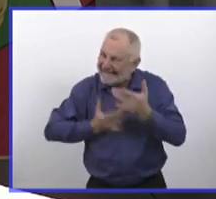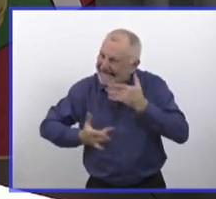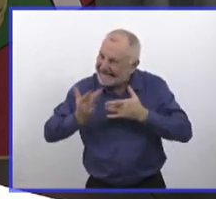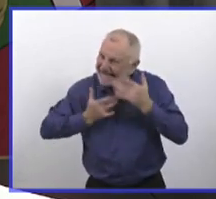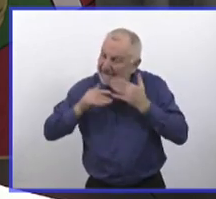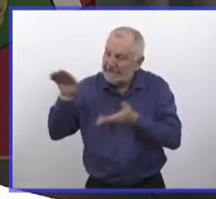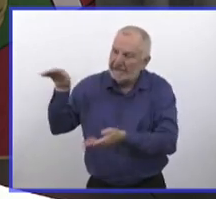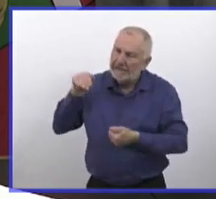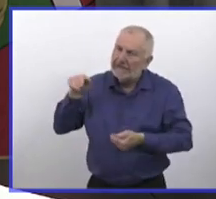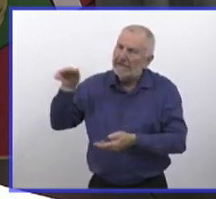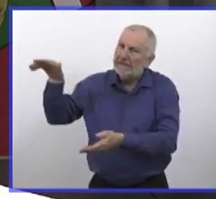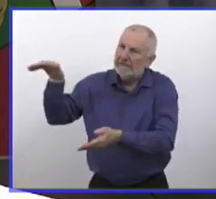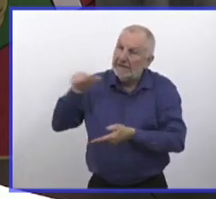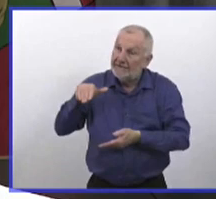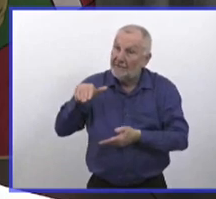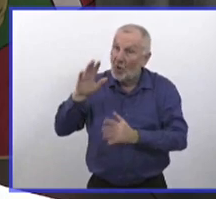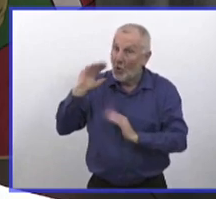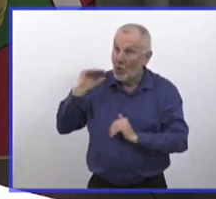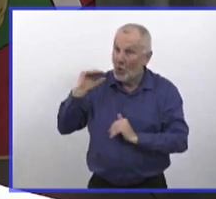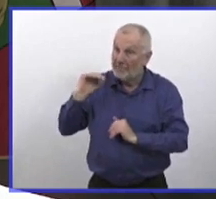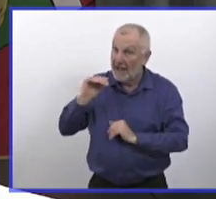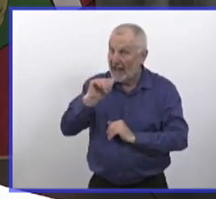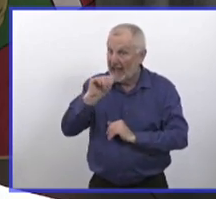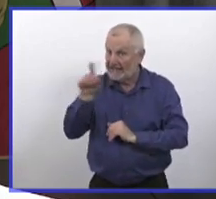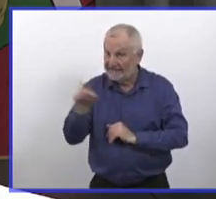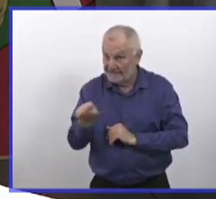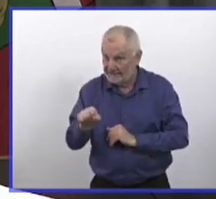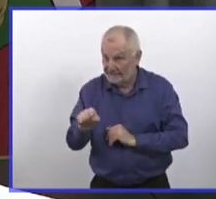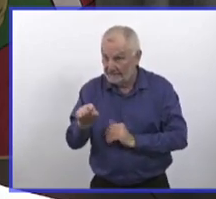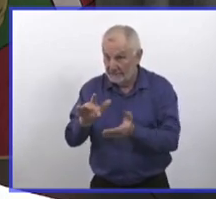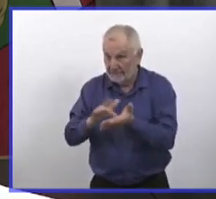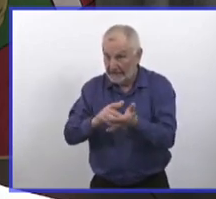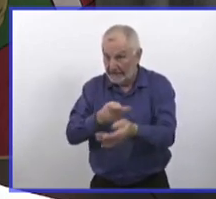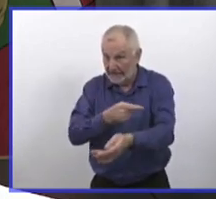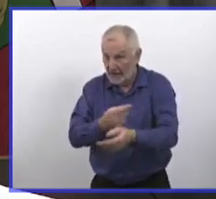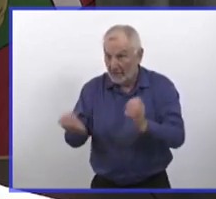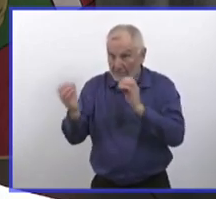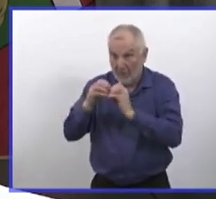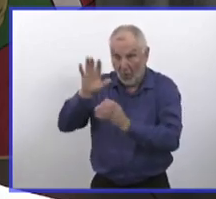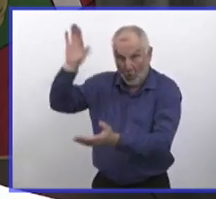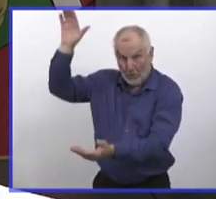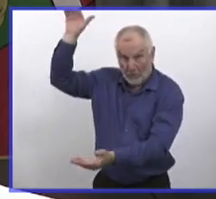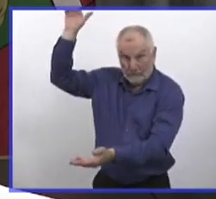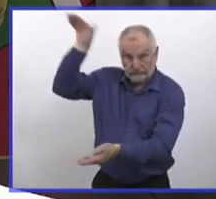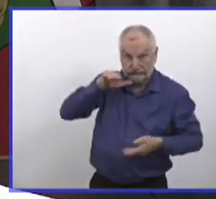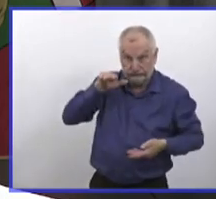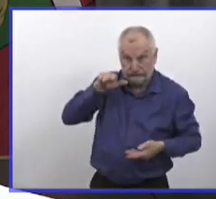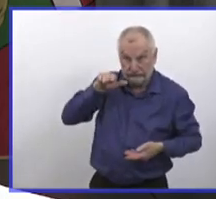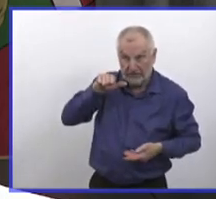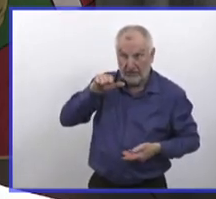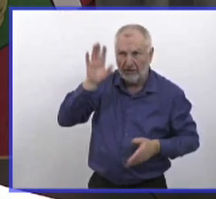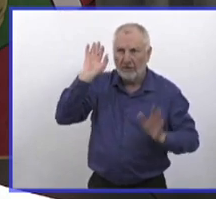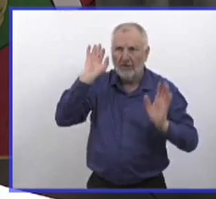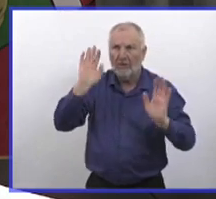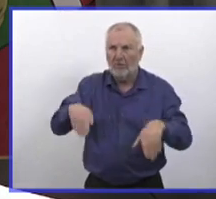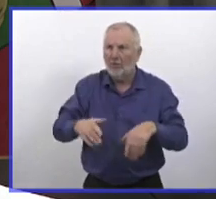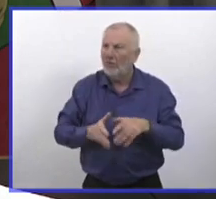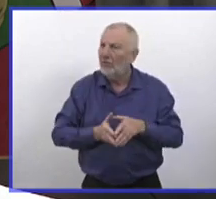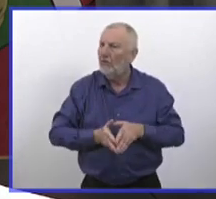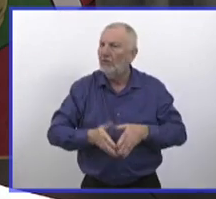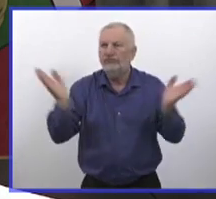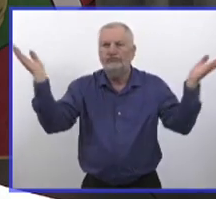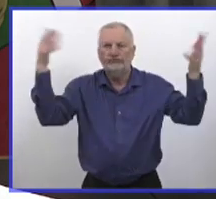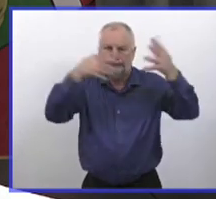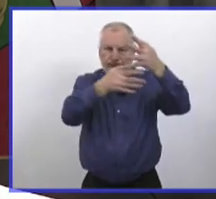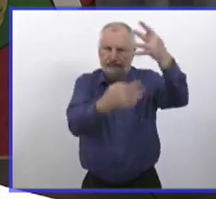AstraZeneca, that we'll be able to open it up much broader than just having a list of conditions that we realize is going